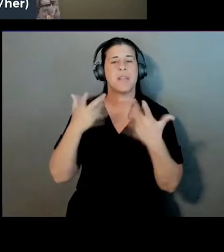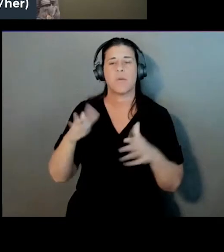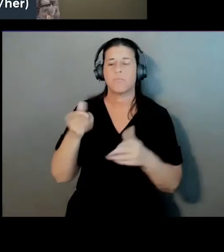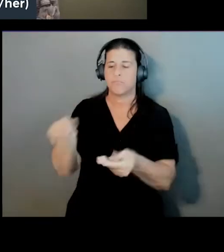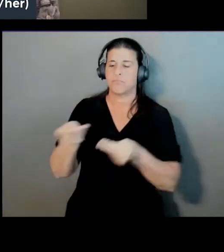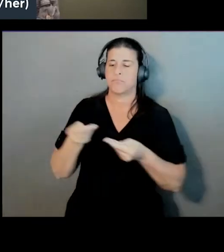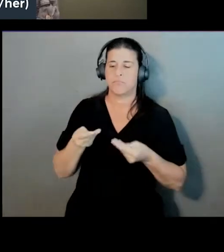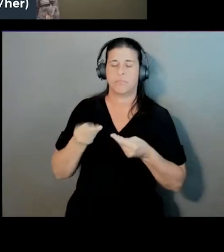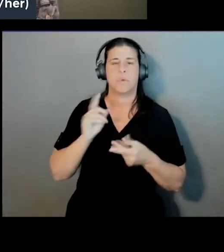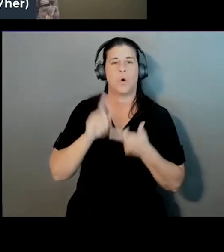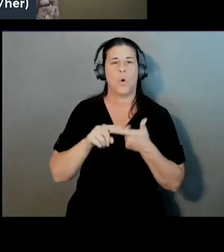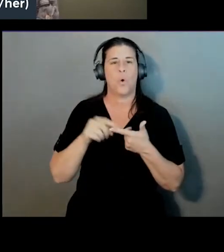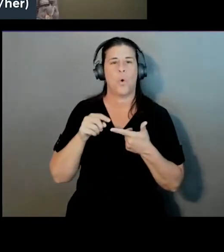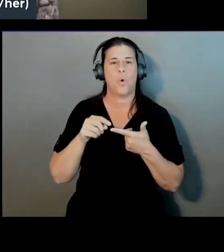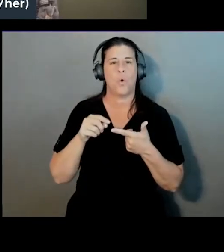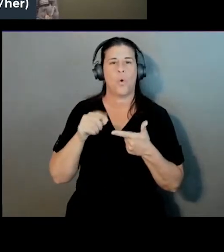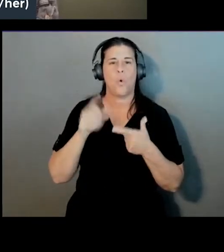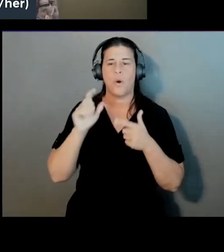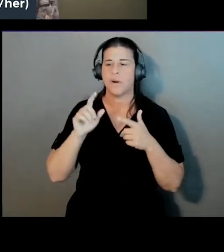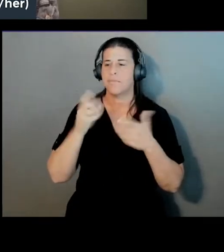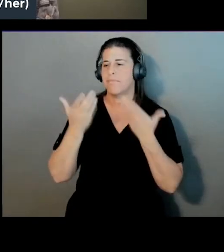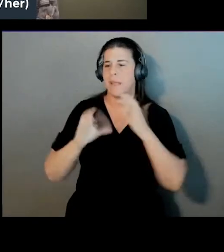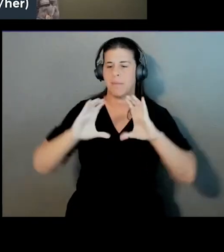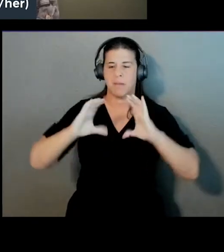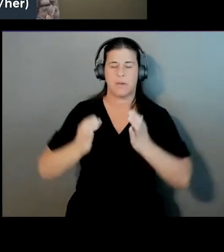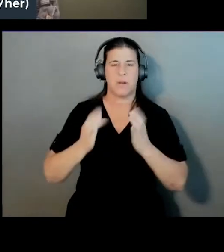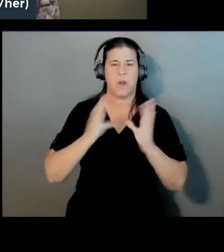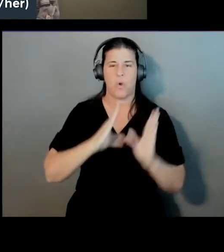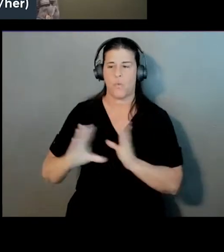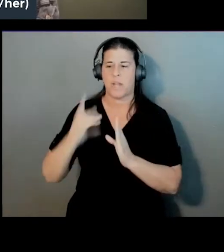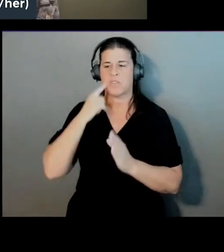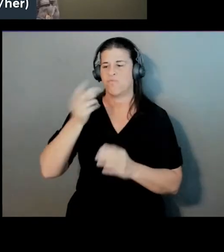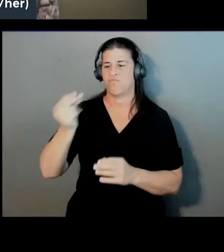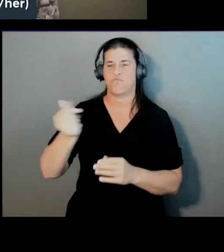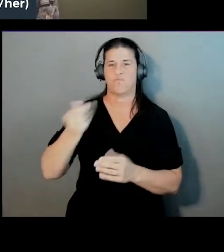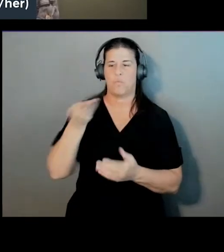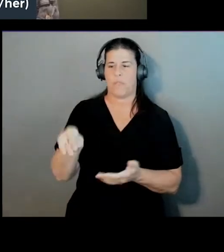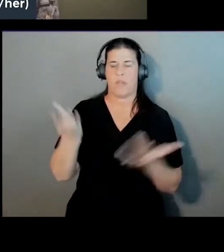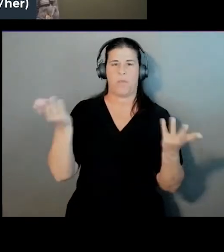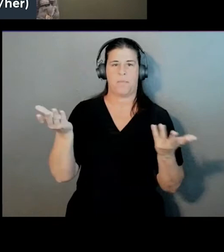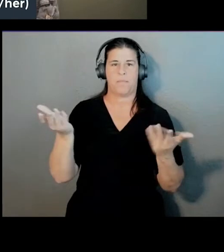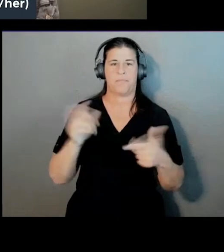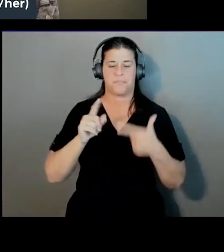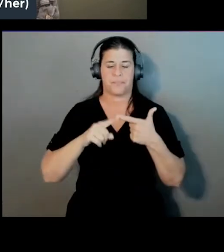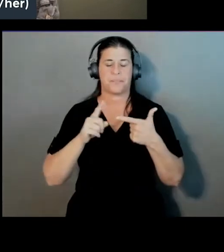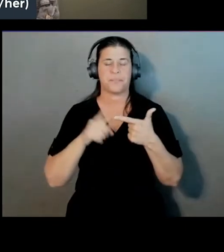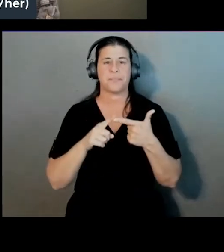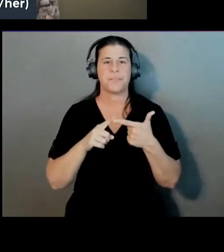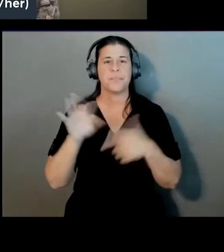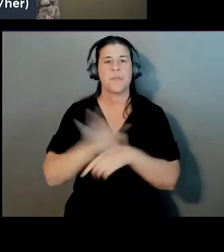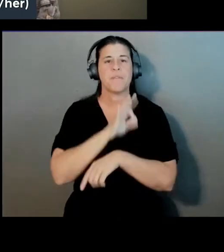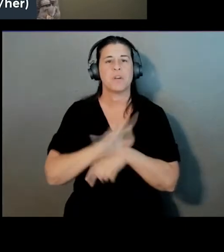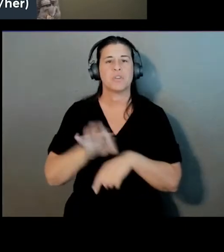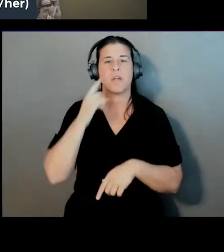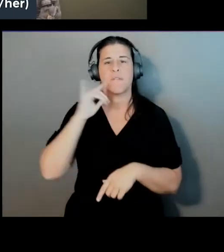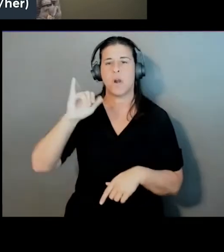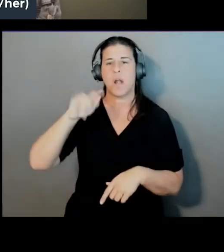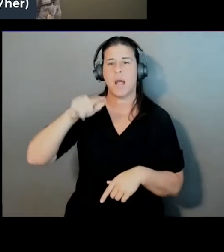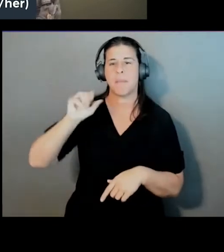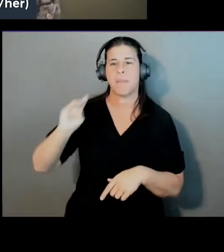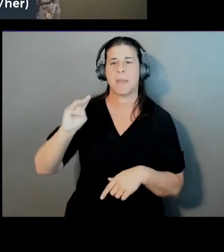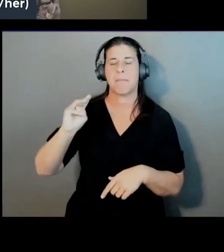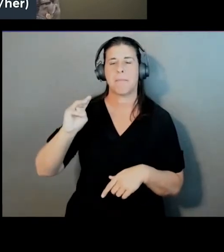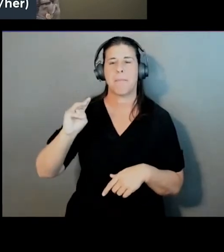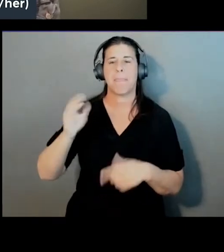a CIDR range of IP address in a matter of seconds. The second functionality of IPAM is that it helps you